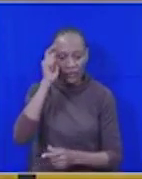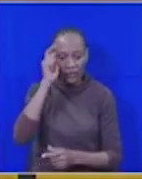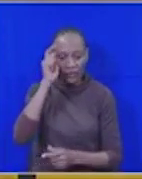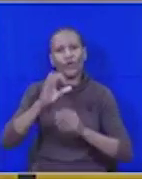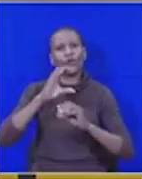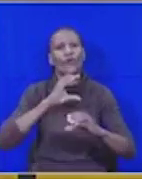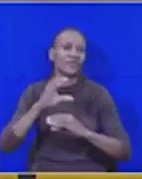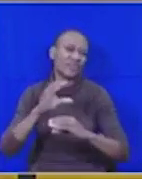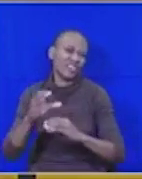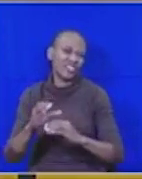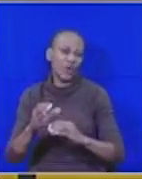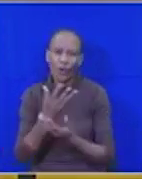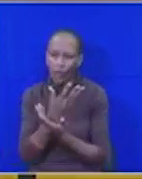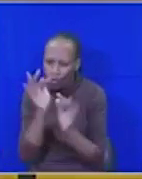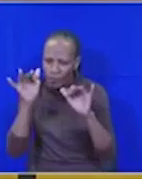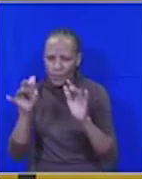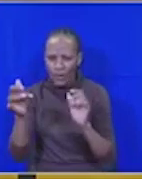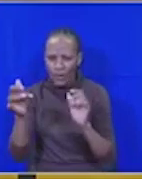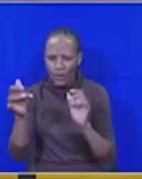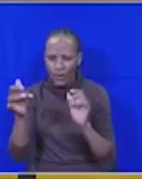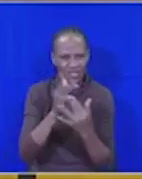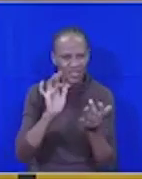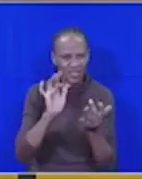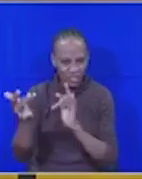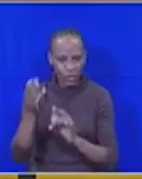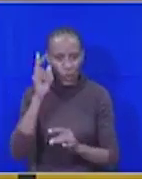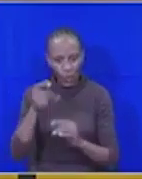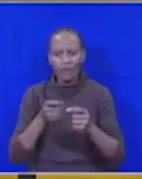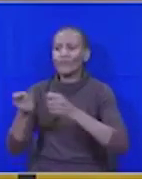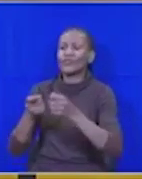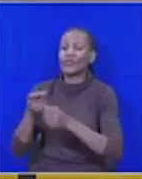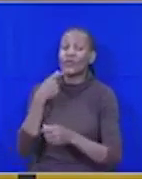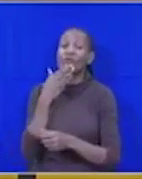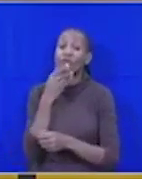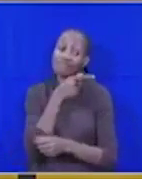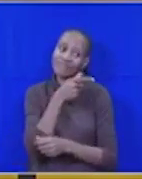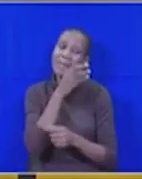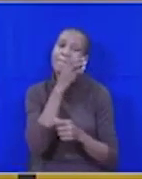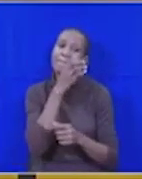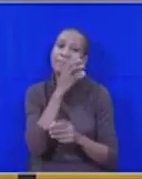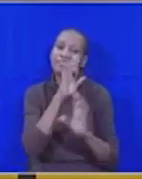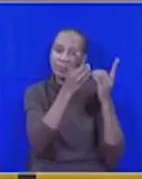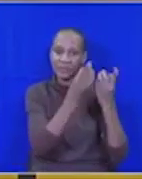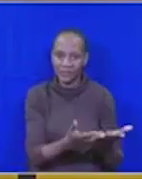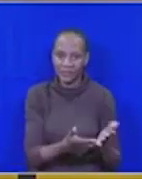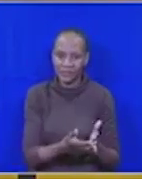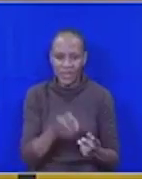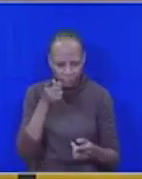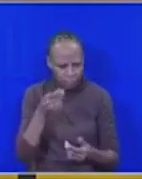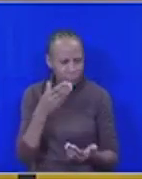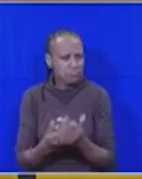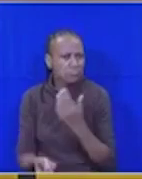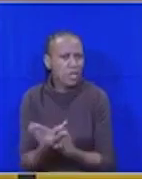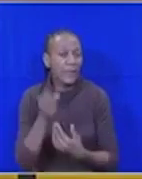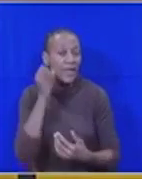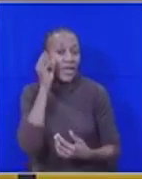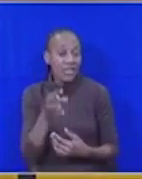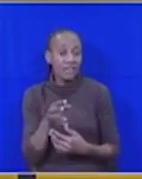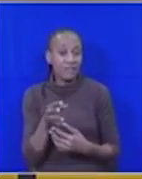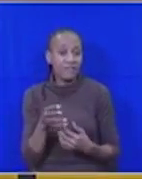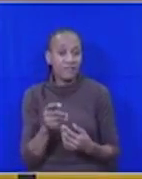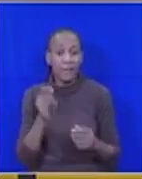all internet users in South Africa, including digital news media outlets. This will be done by the imposition of heavy